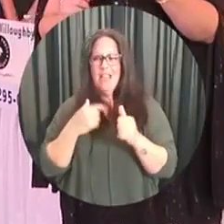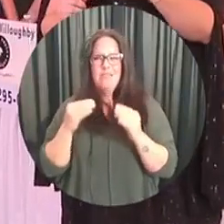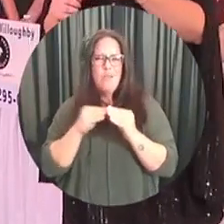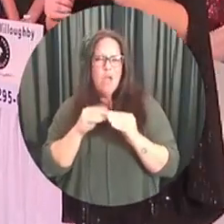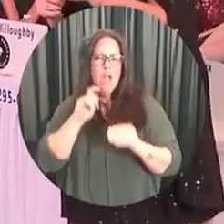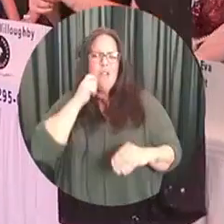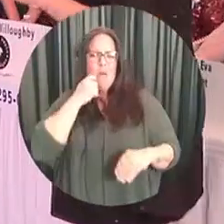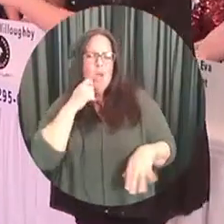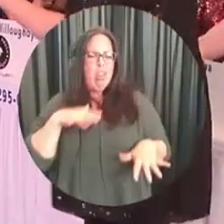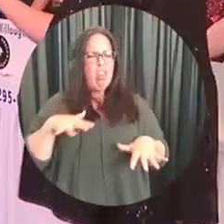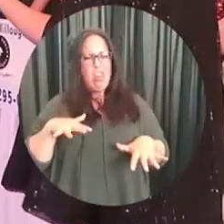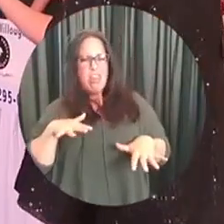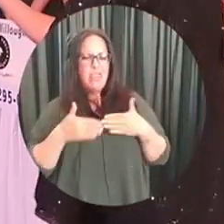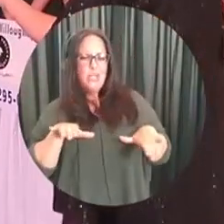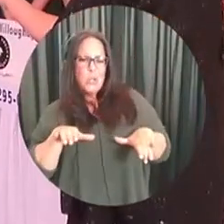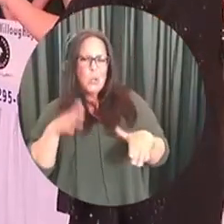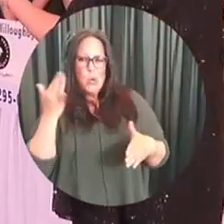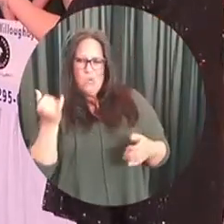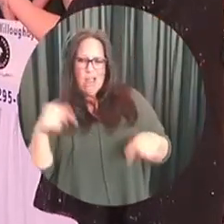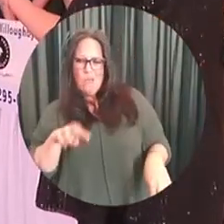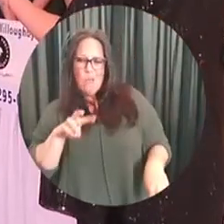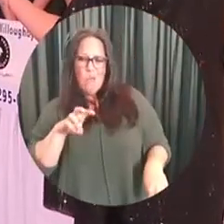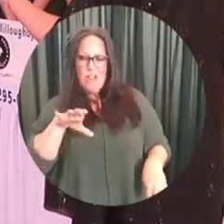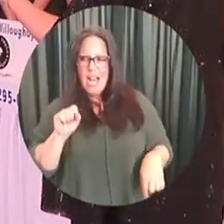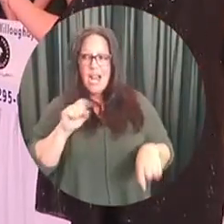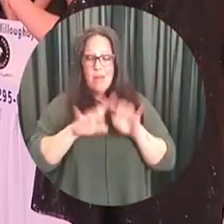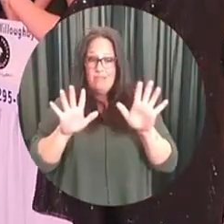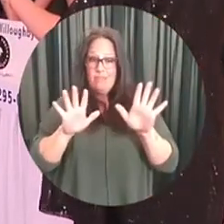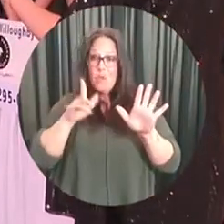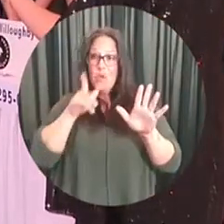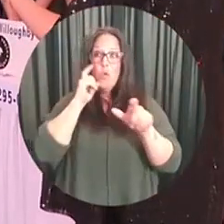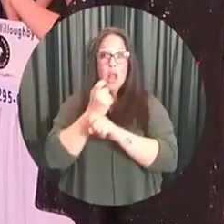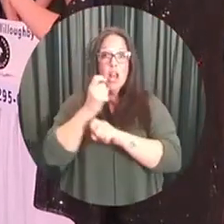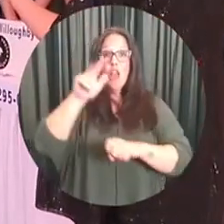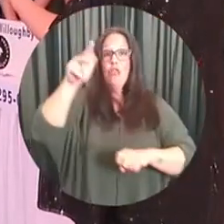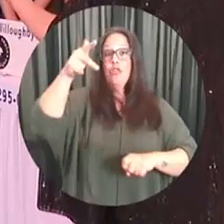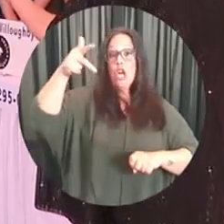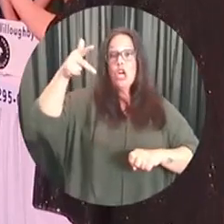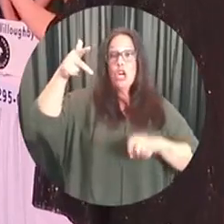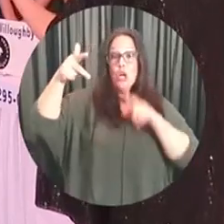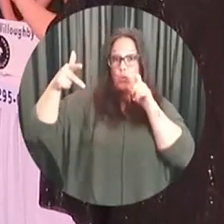very proud of them. Okay, third place. We ready?